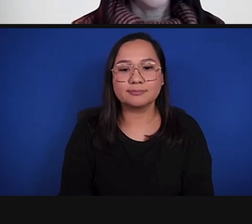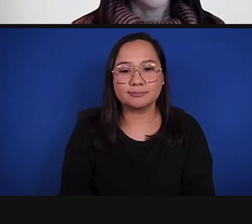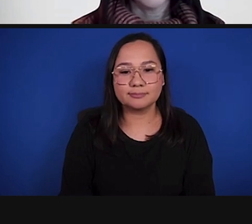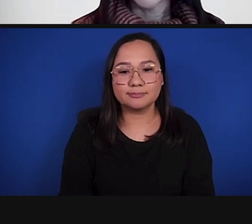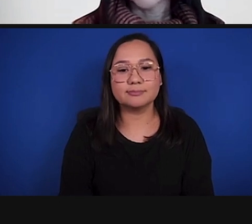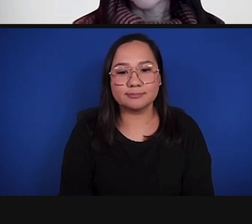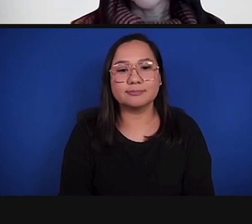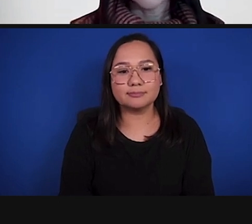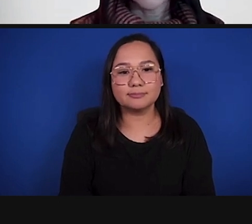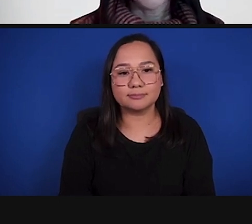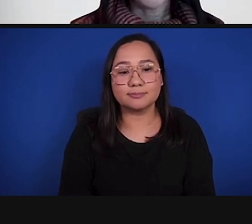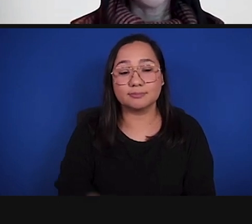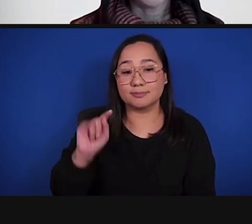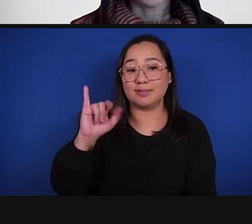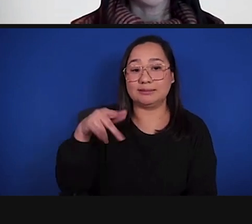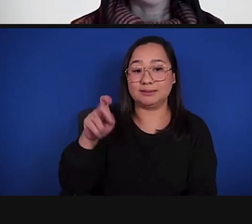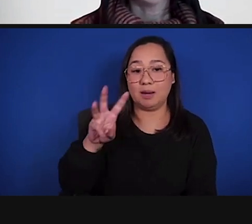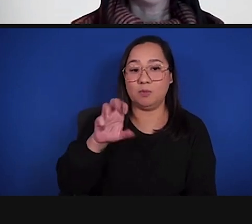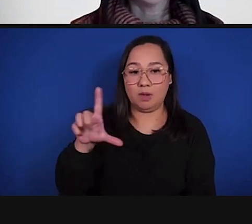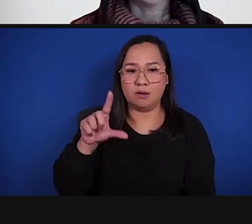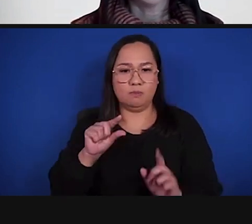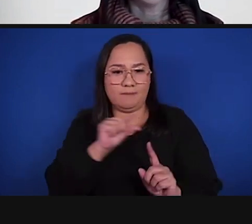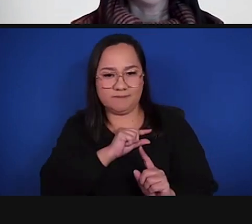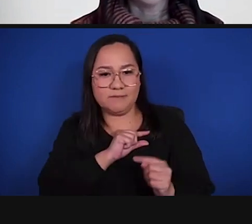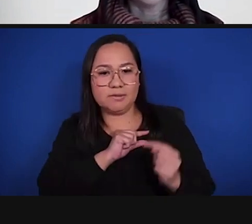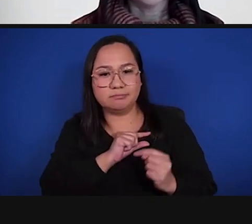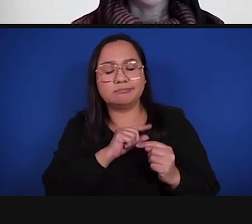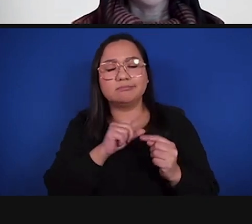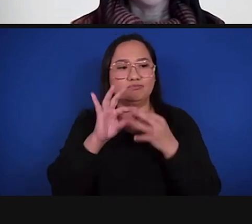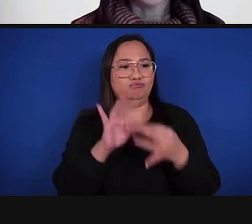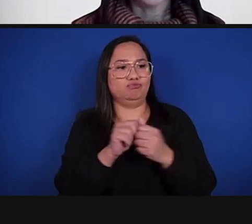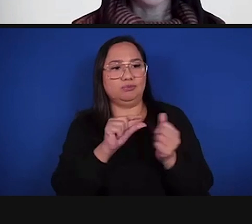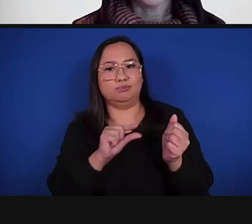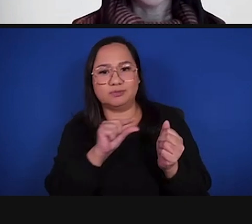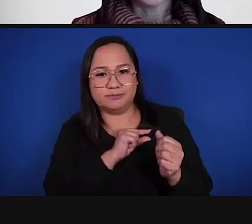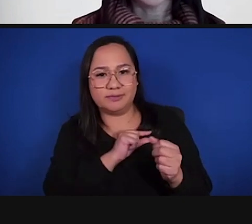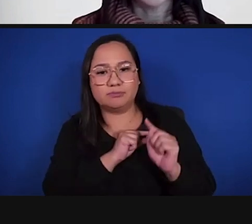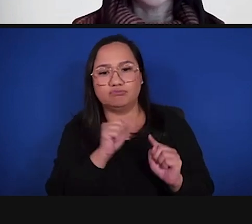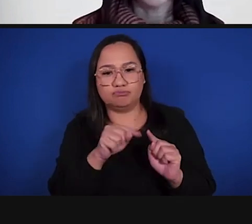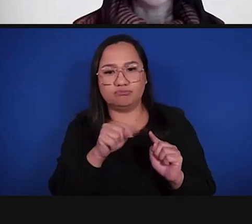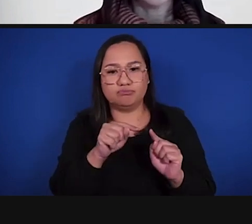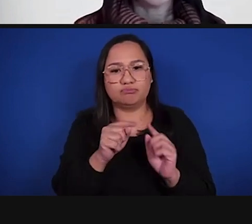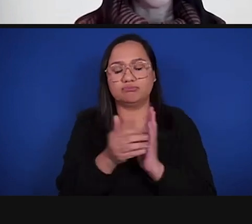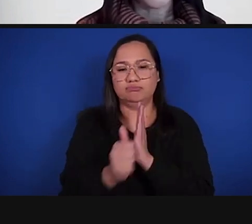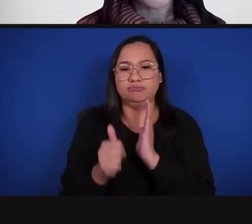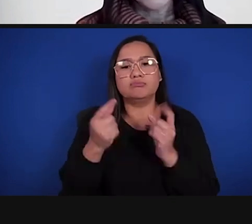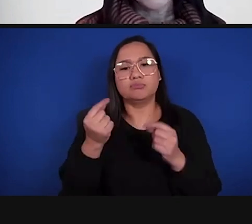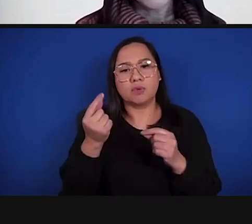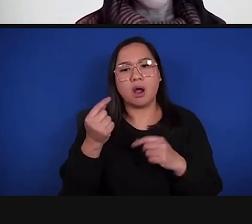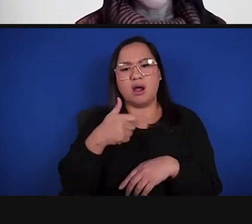So regarding TypeWell qualifications, TypeWell transcribers are highly trained. They learn an abbreviation system that allows them